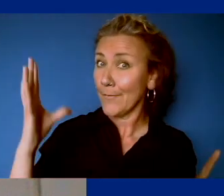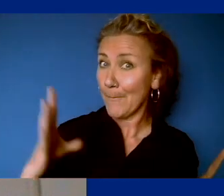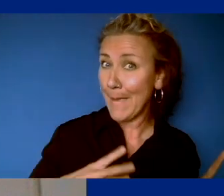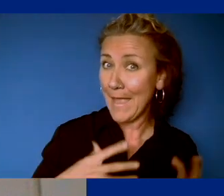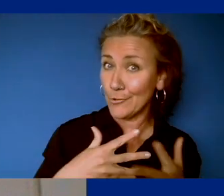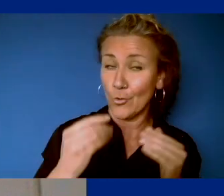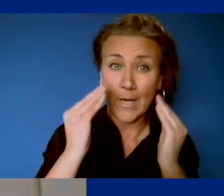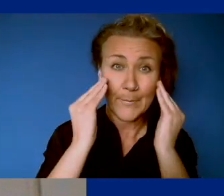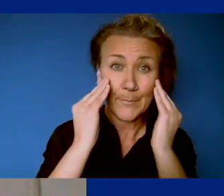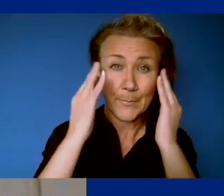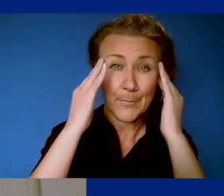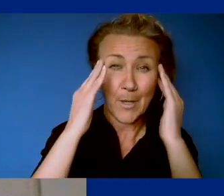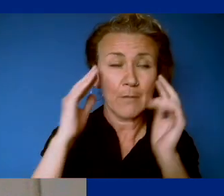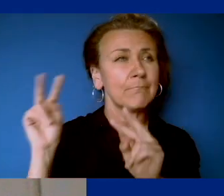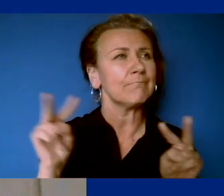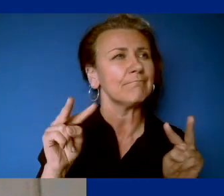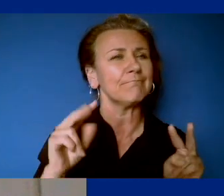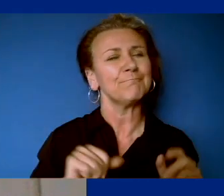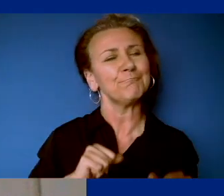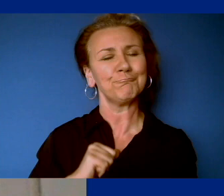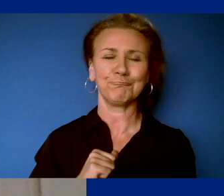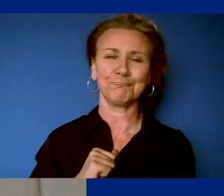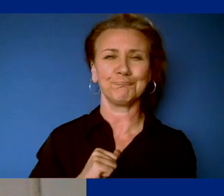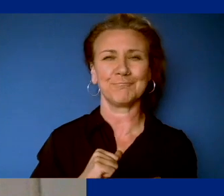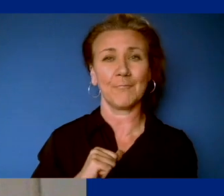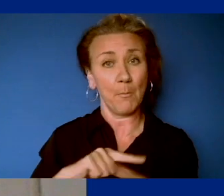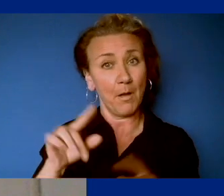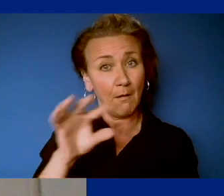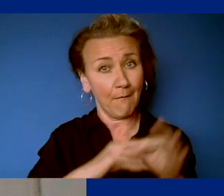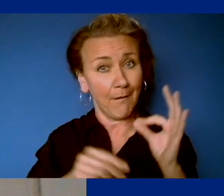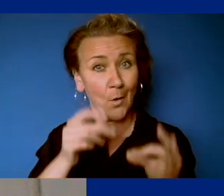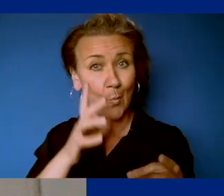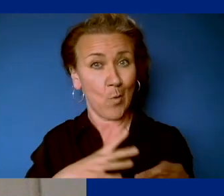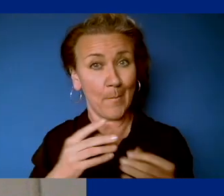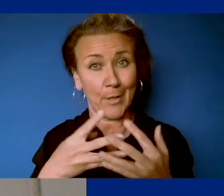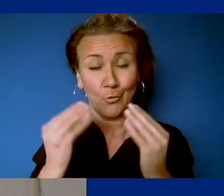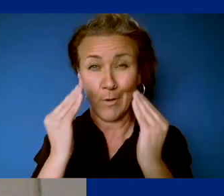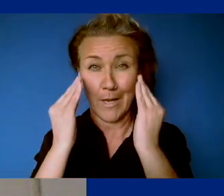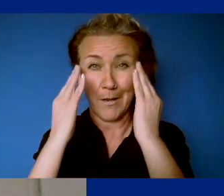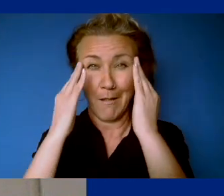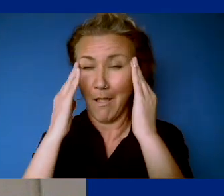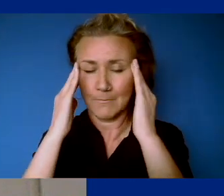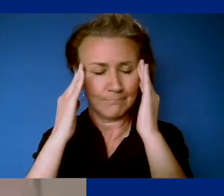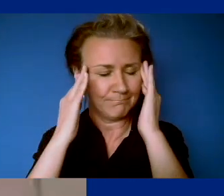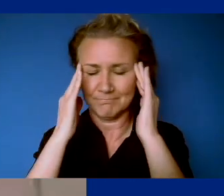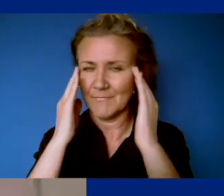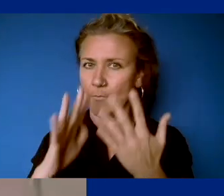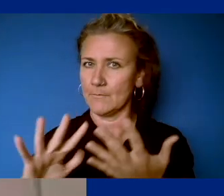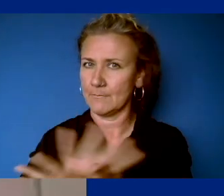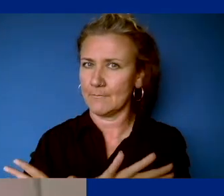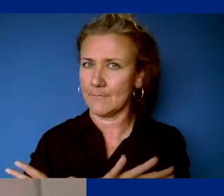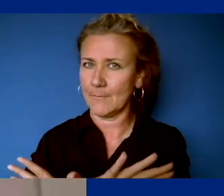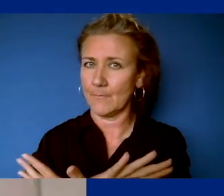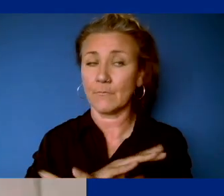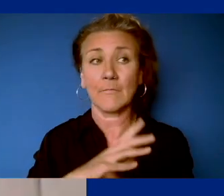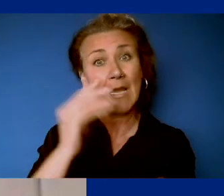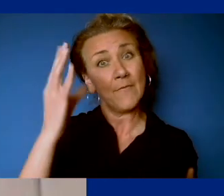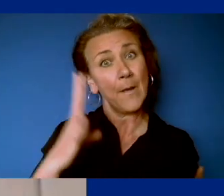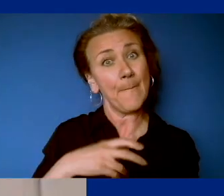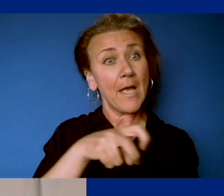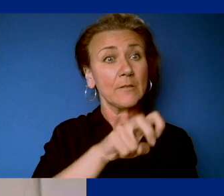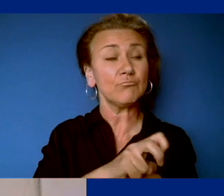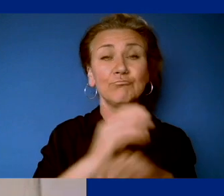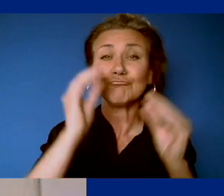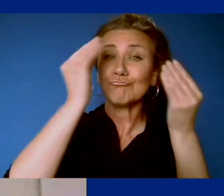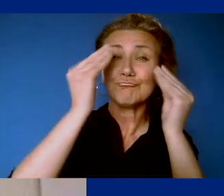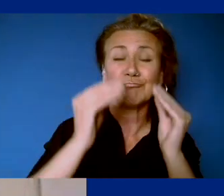A man's graying temples are distinguished. A woman's graying roots are anything but. A male anchor may need at most